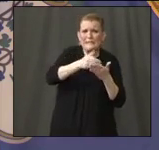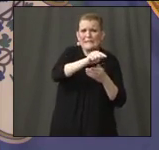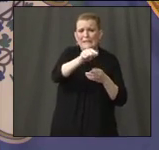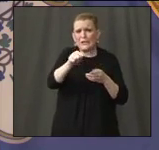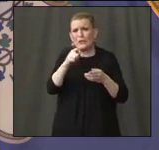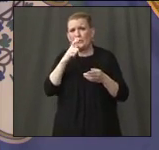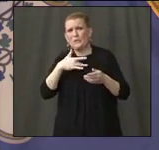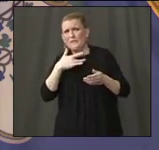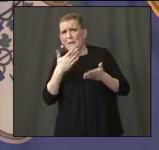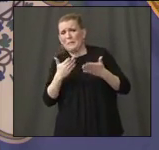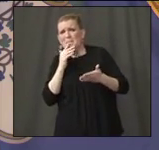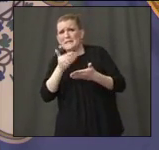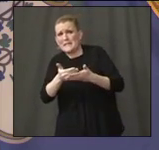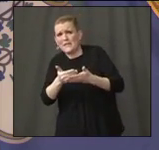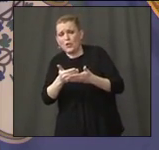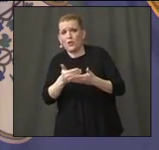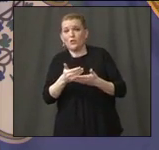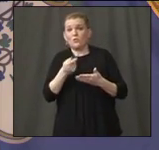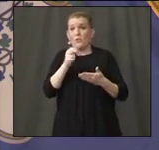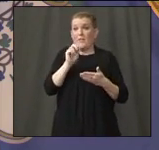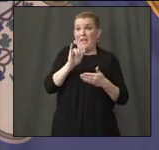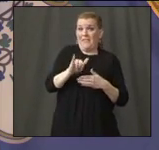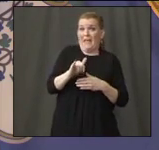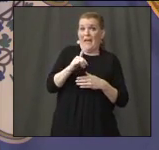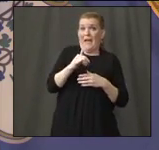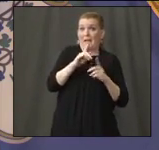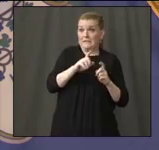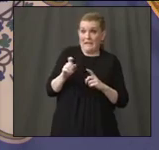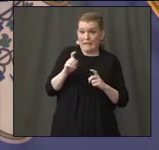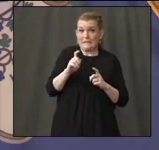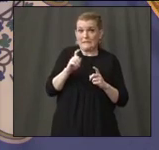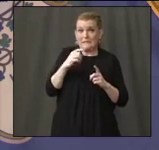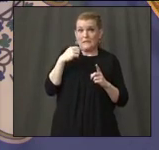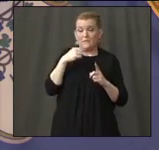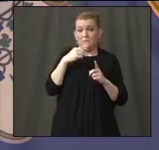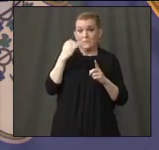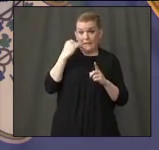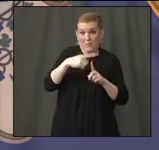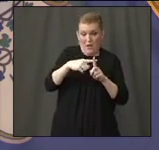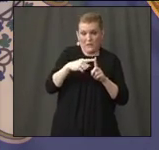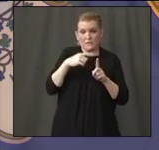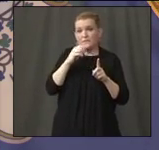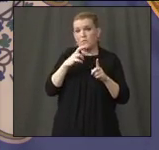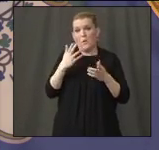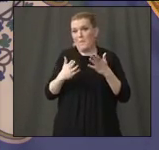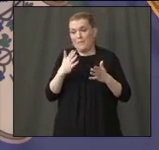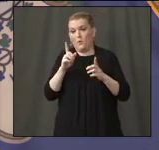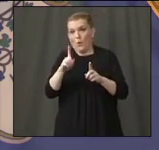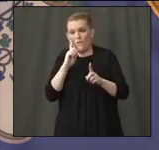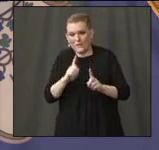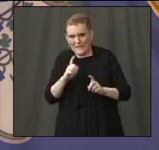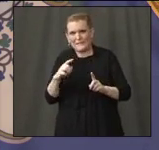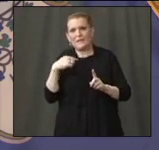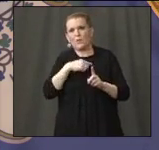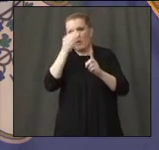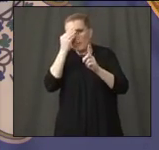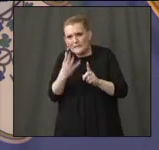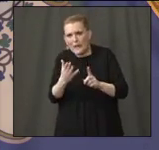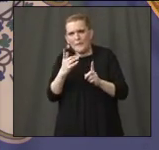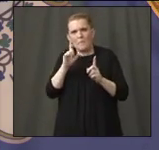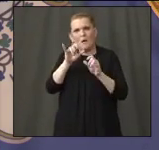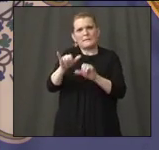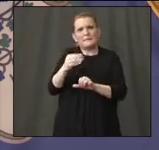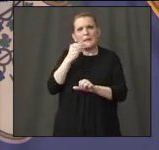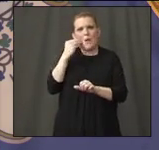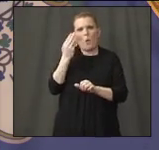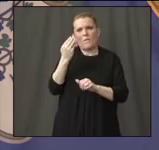you got to self-quarantine for 14 days to see whether you're infected or not. We'll be able to test you, and you'll be able to know whether you're safe or not